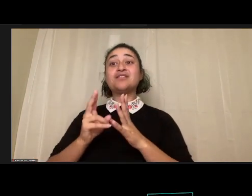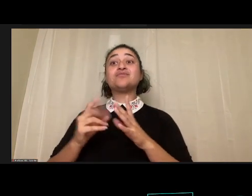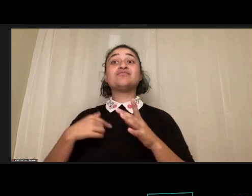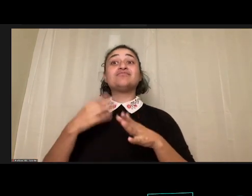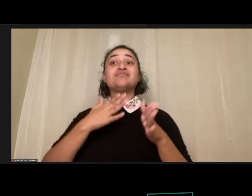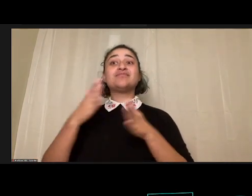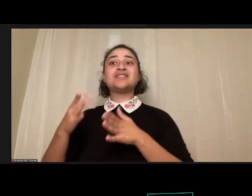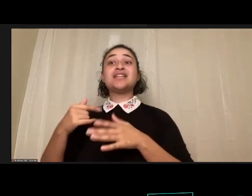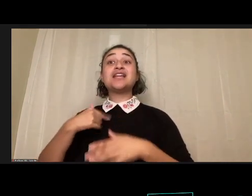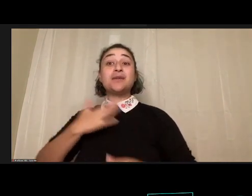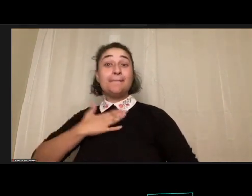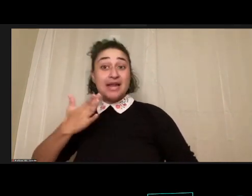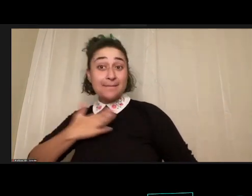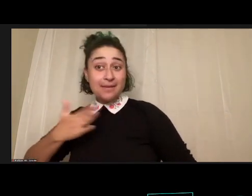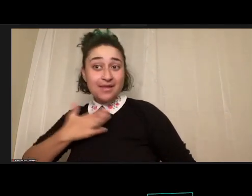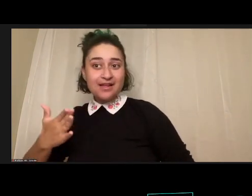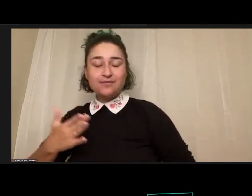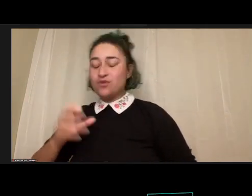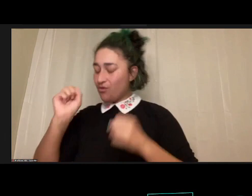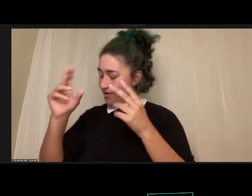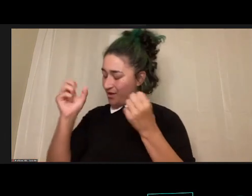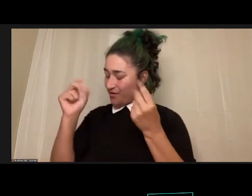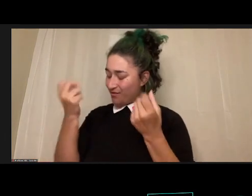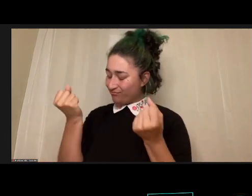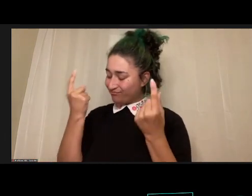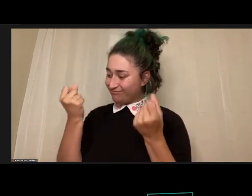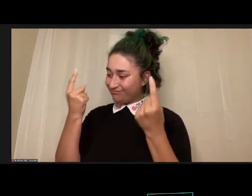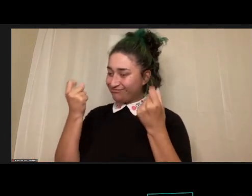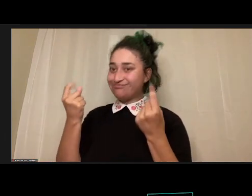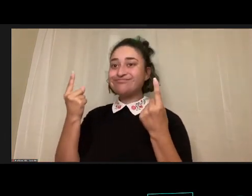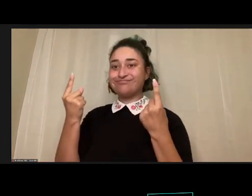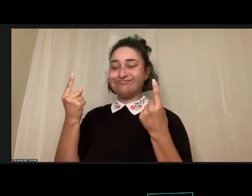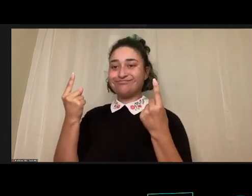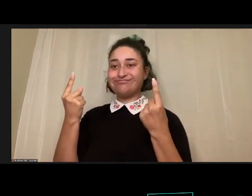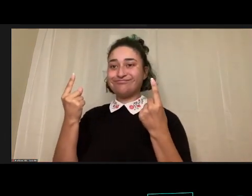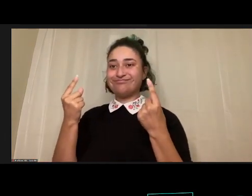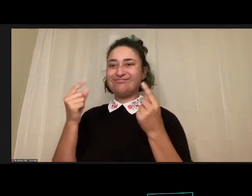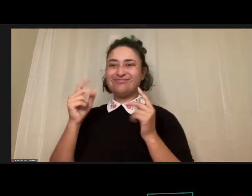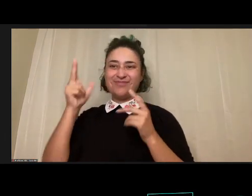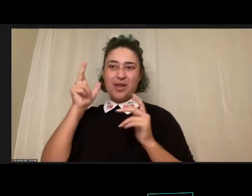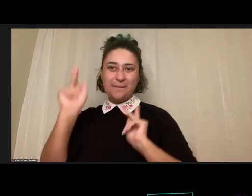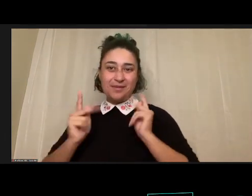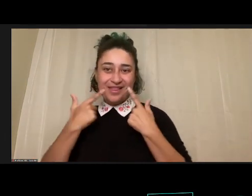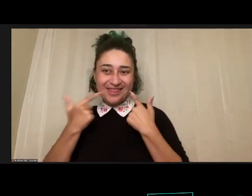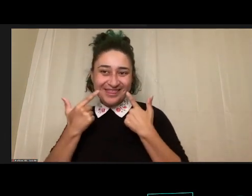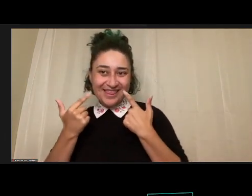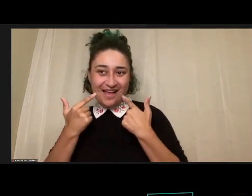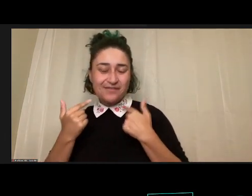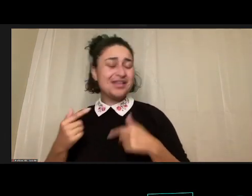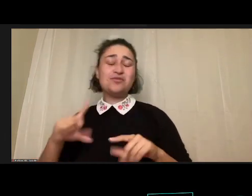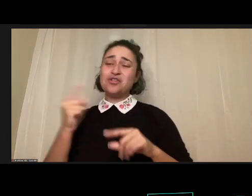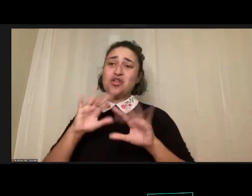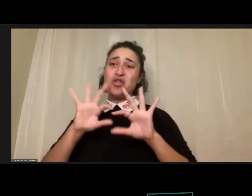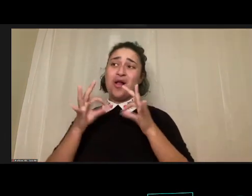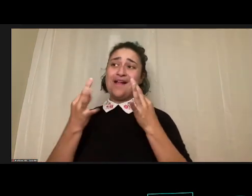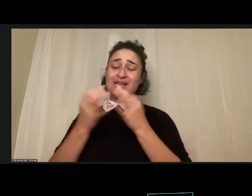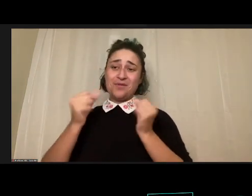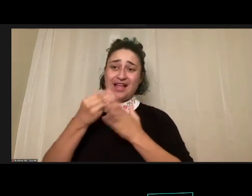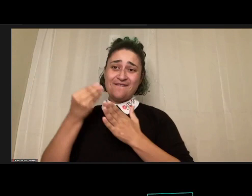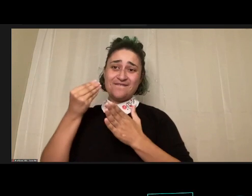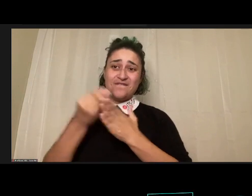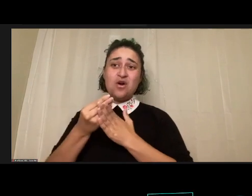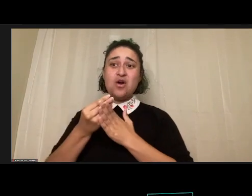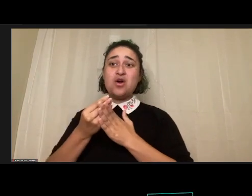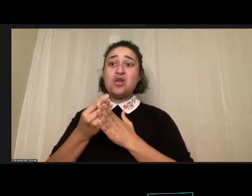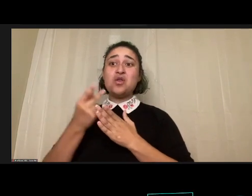Admit it. All right, we did it. A short beat watching hard copy. It's the only family entertainment we could afford. Yes, we looted. We saw todo el mundo